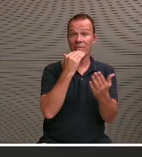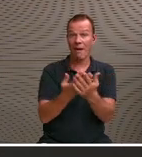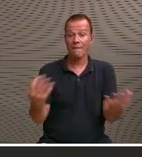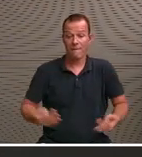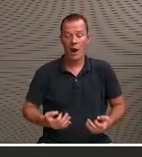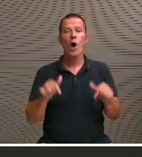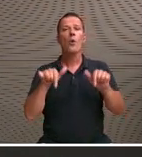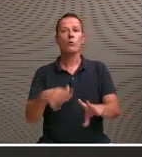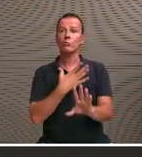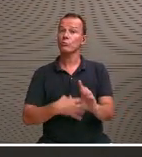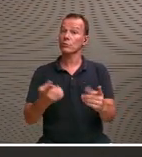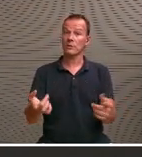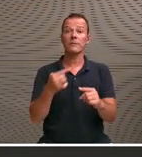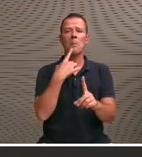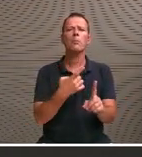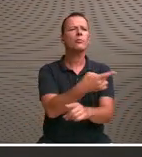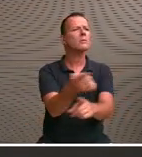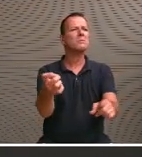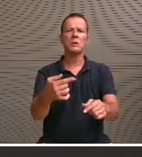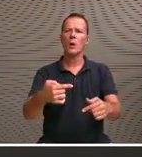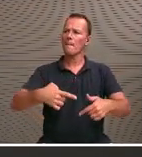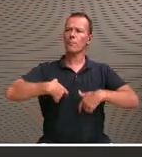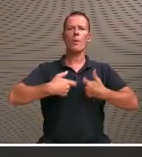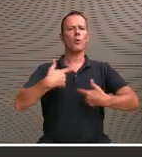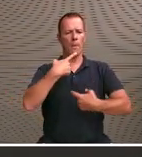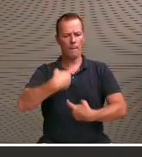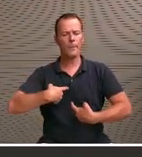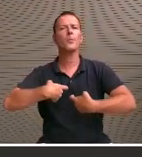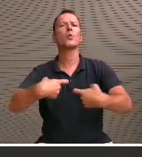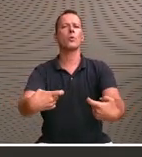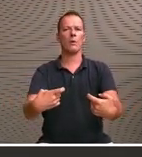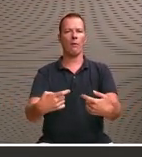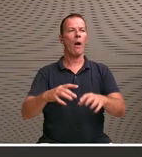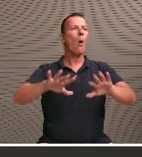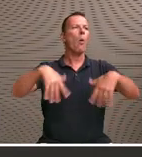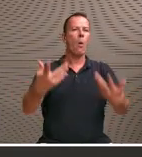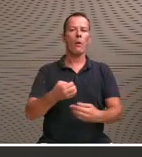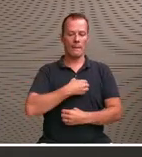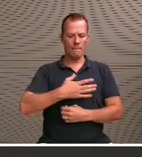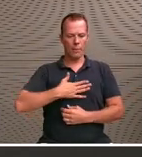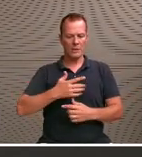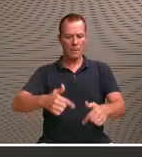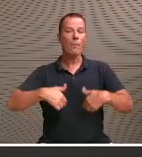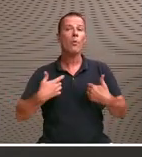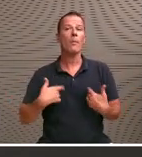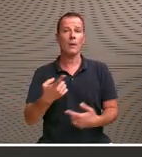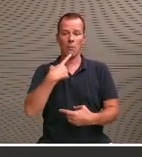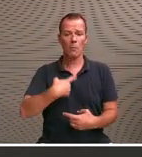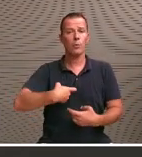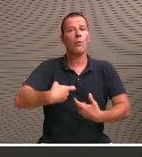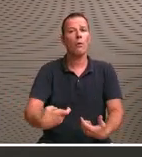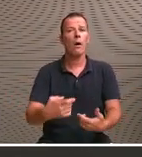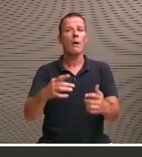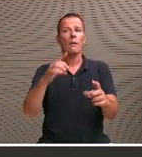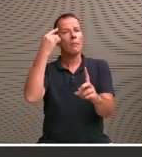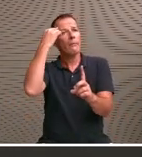ask yourselves whether your business, or the business you're investing in, or the business you're thinking of founding or joining, is